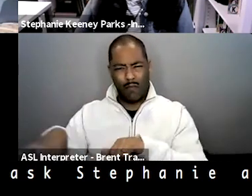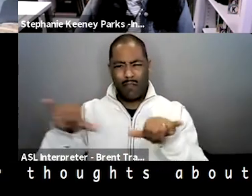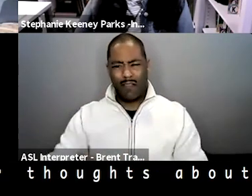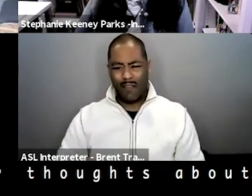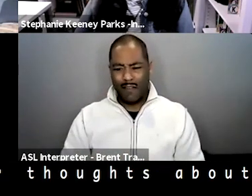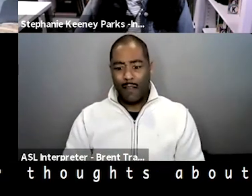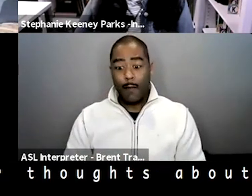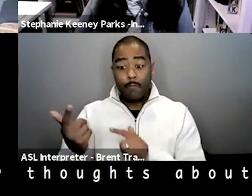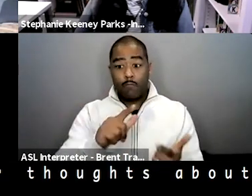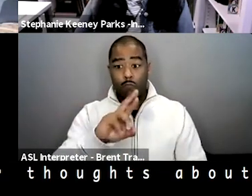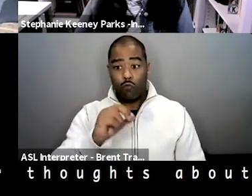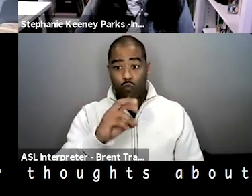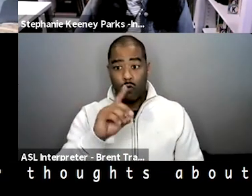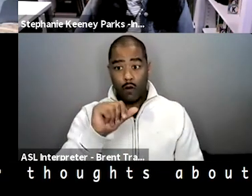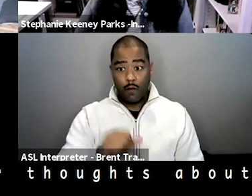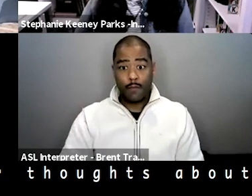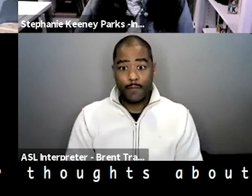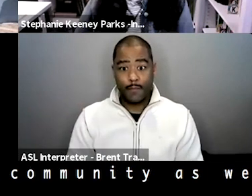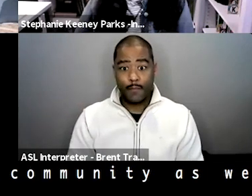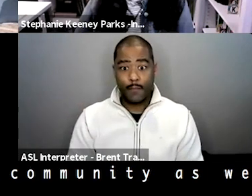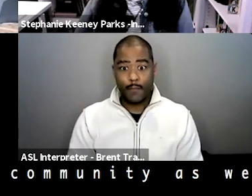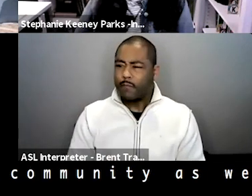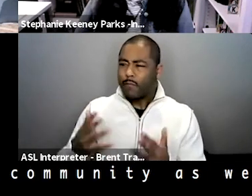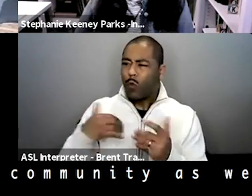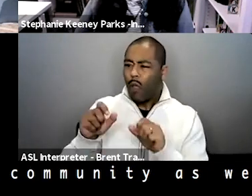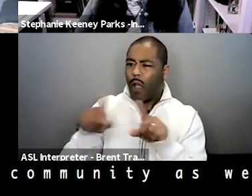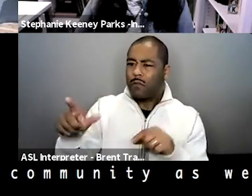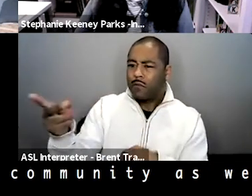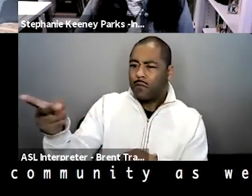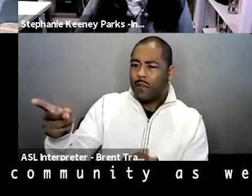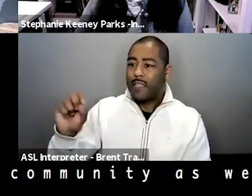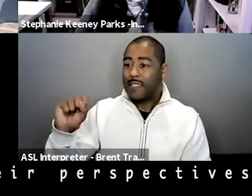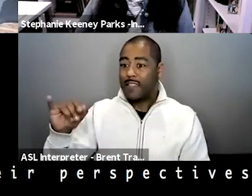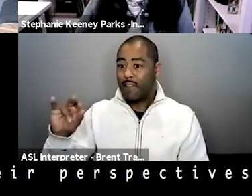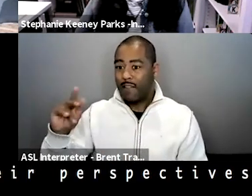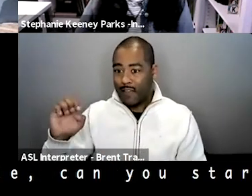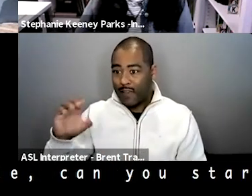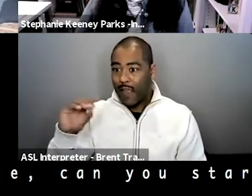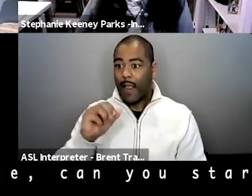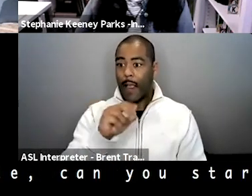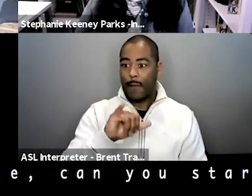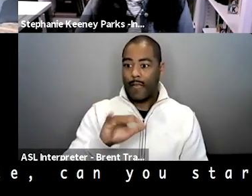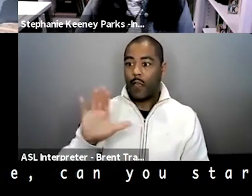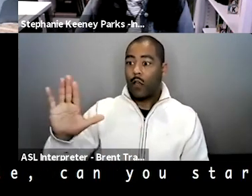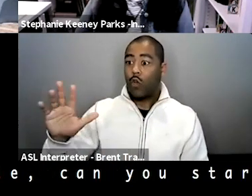ask Stephanie and Amy for their thoughts about this kind of community as well, from their perspectives.